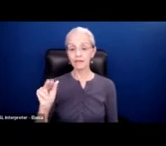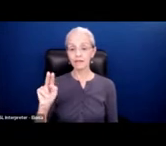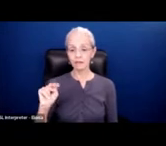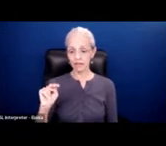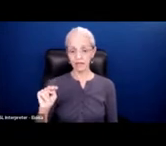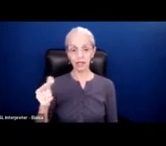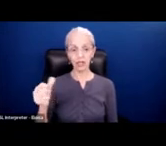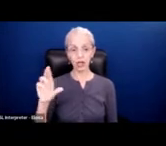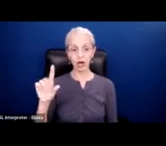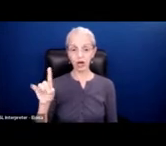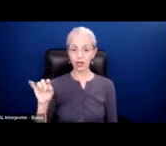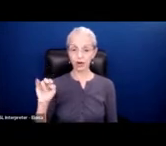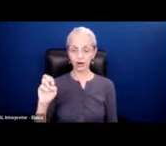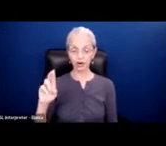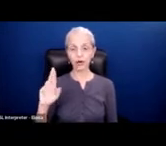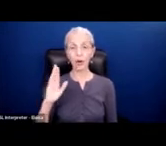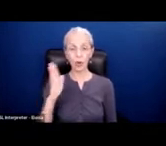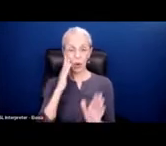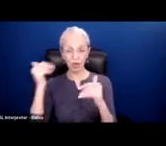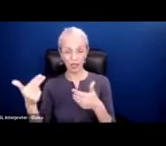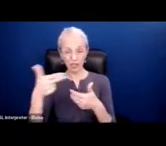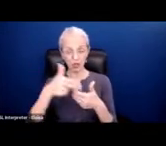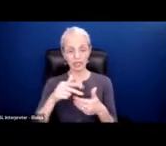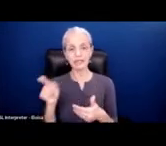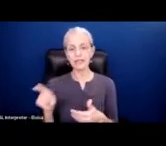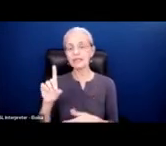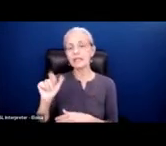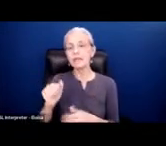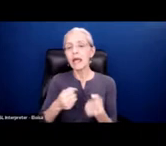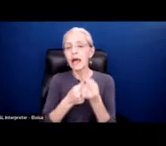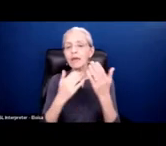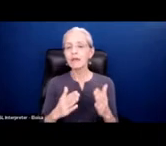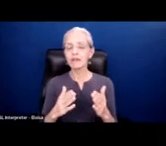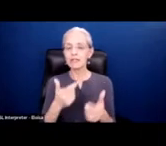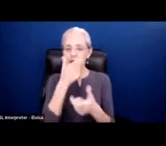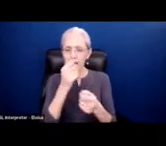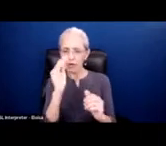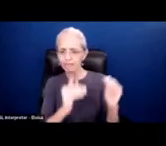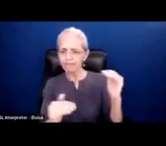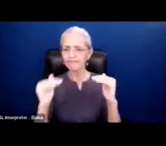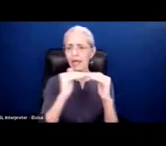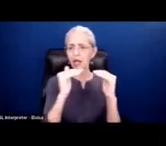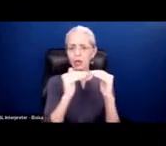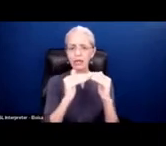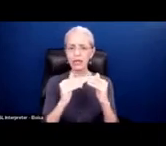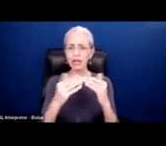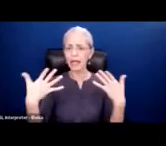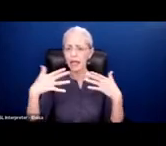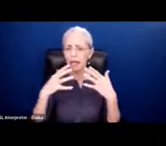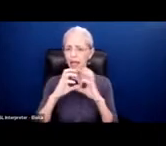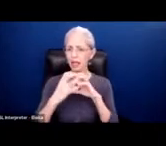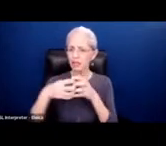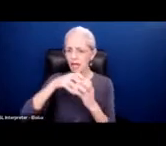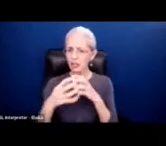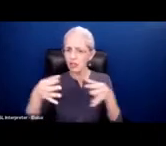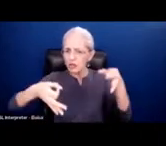today. Finn's a disability rights advocate with interests in educational equity, intersectional justice, comparative policy,